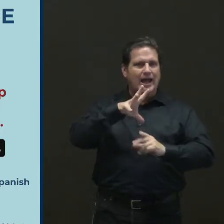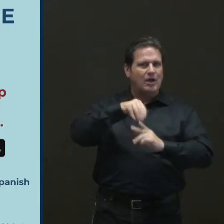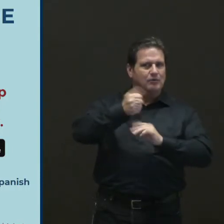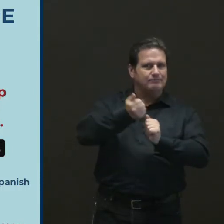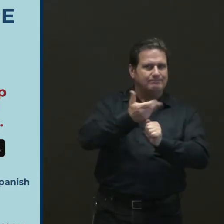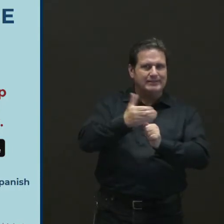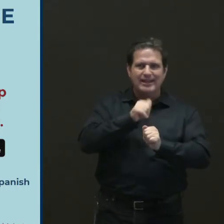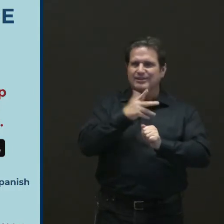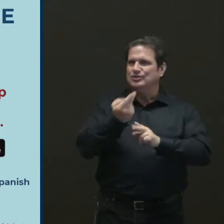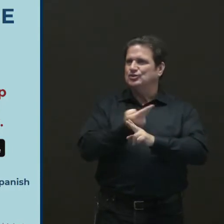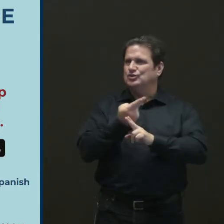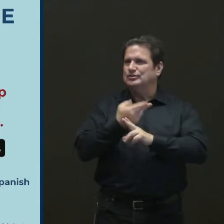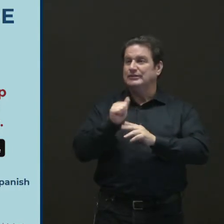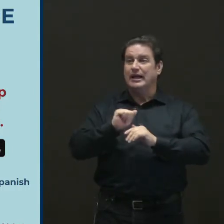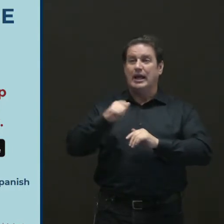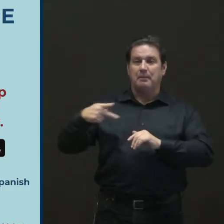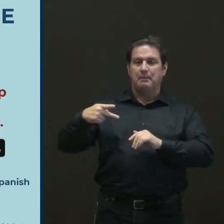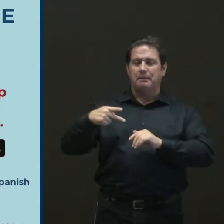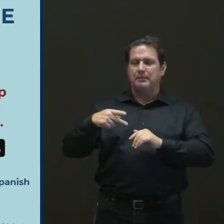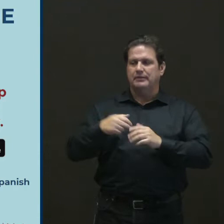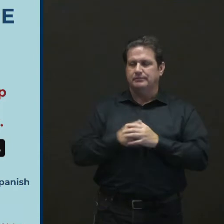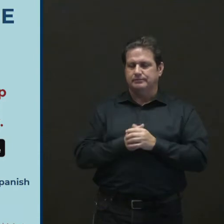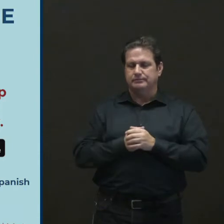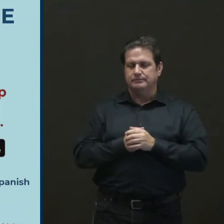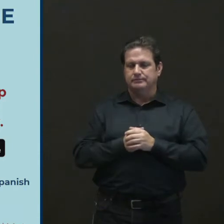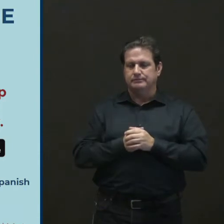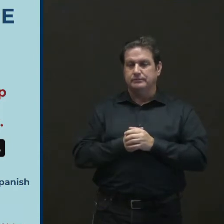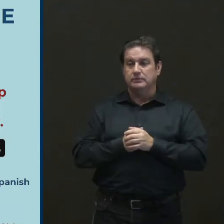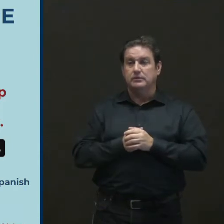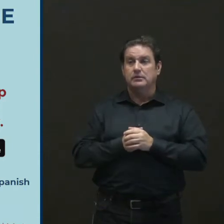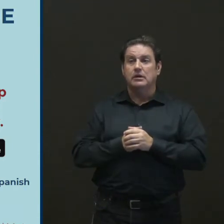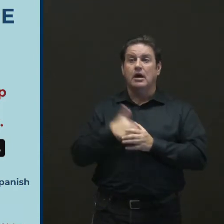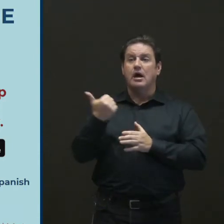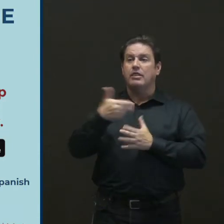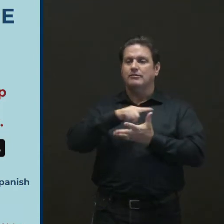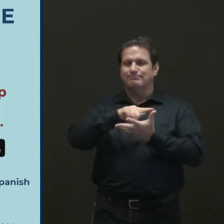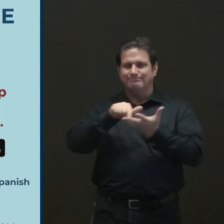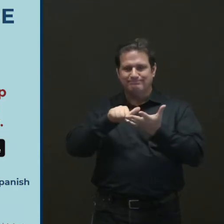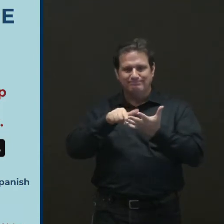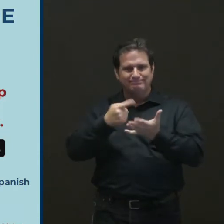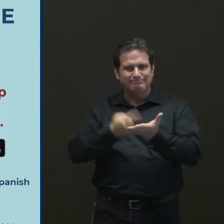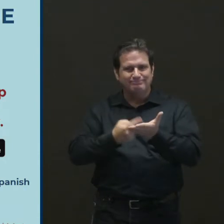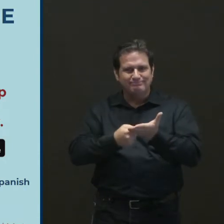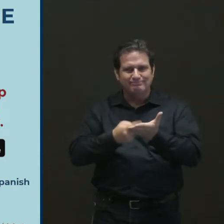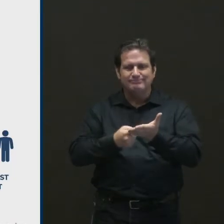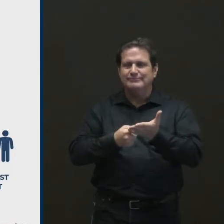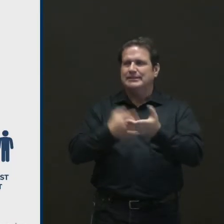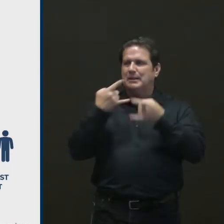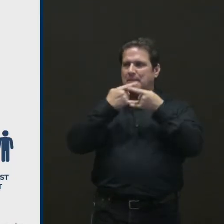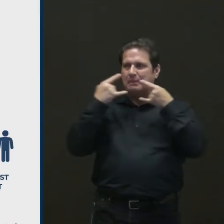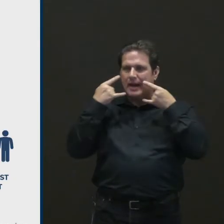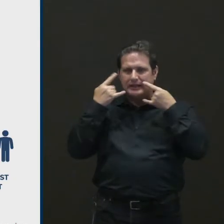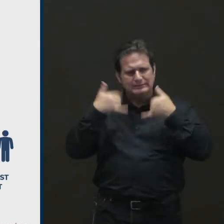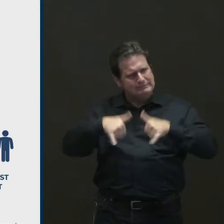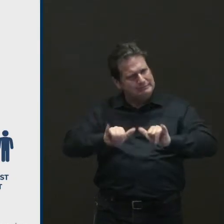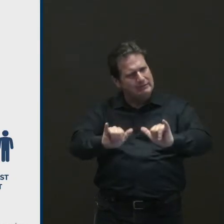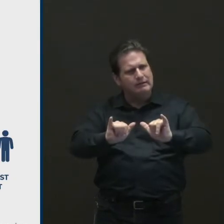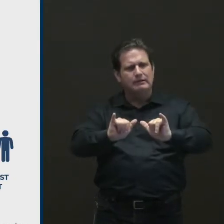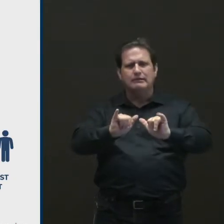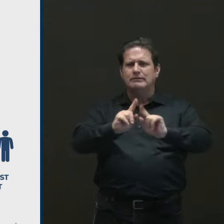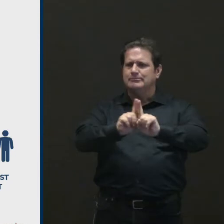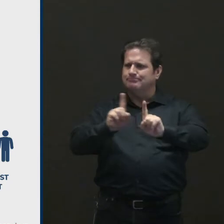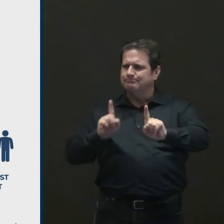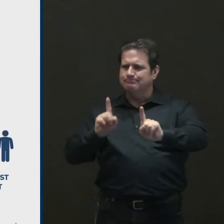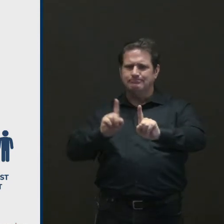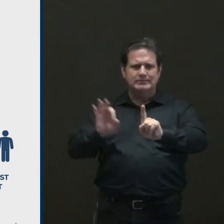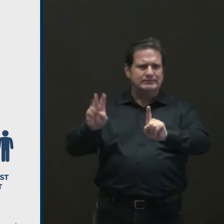because everybody's not going to voluntarily adopt it. And so all the other things that we talk about, wearing a mask, keeping social